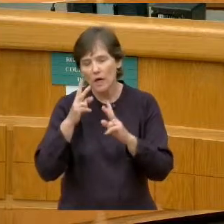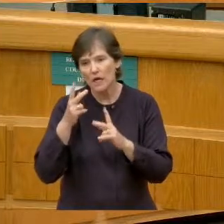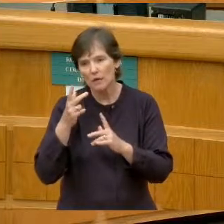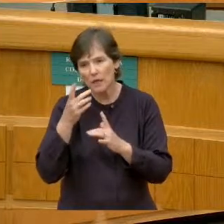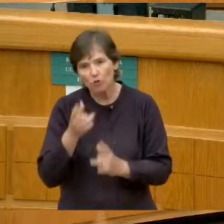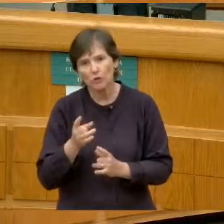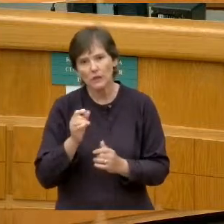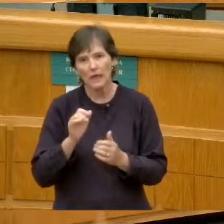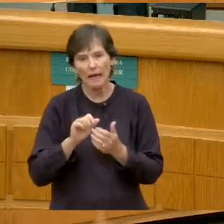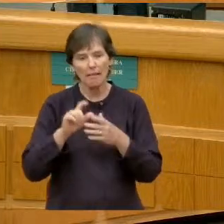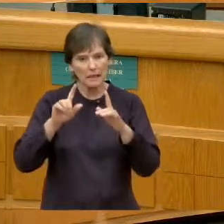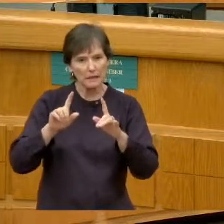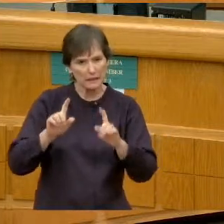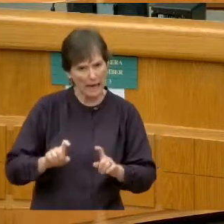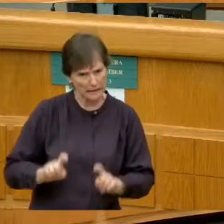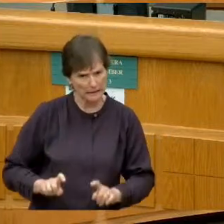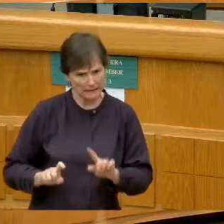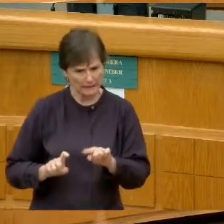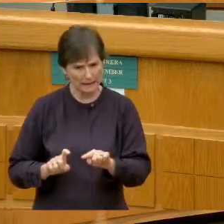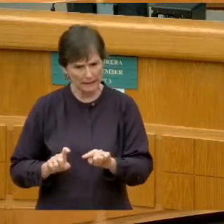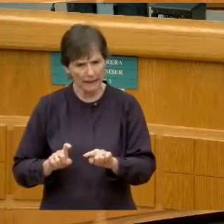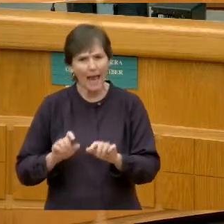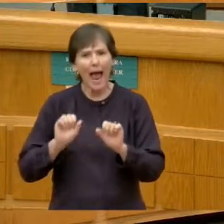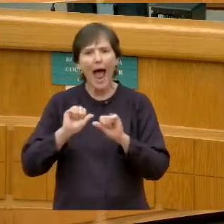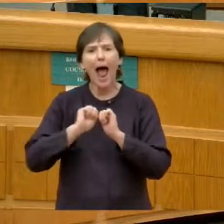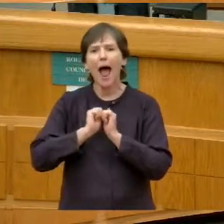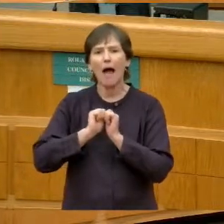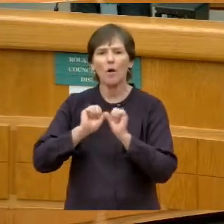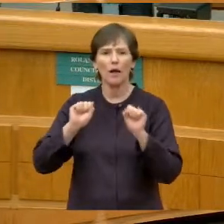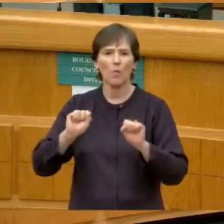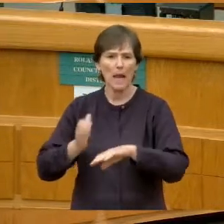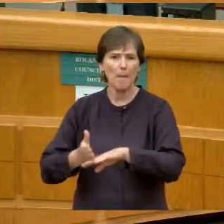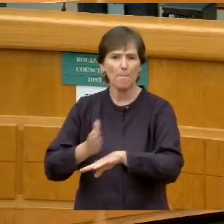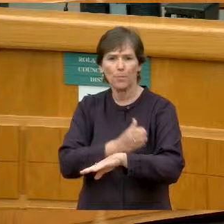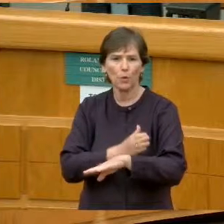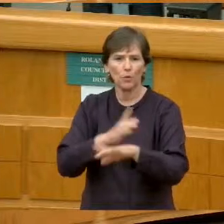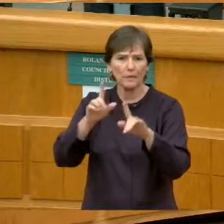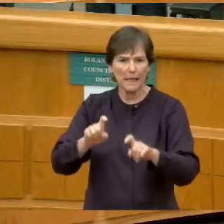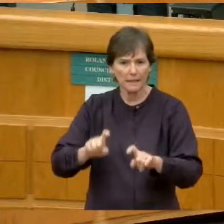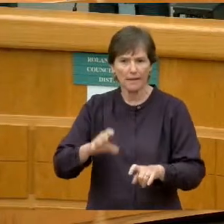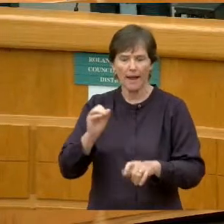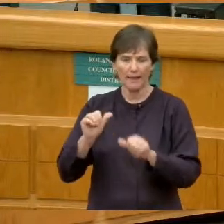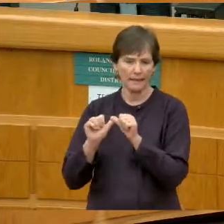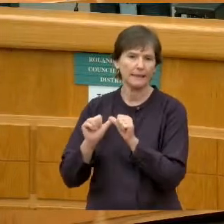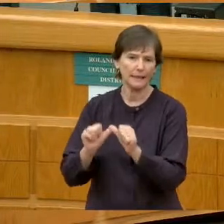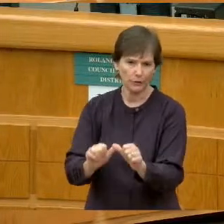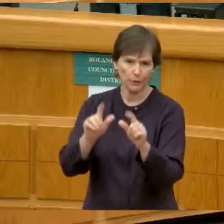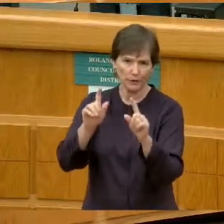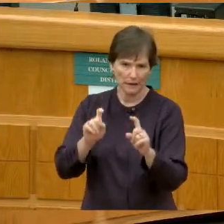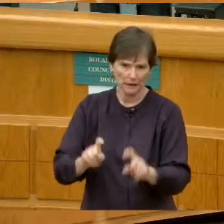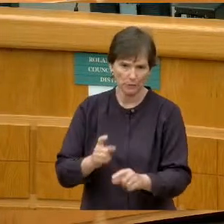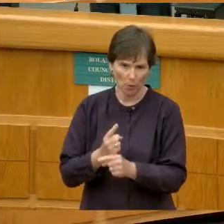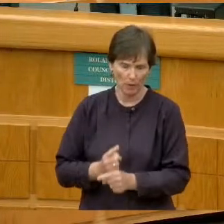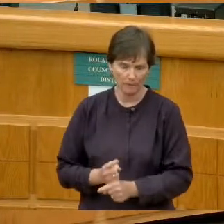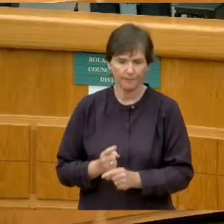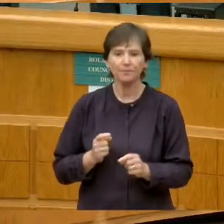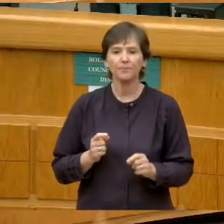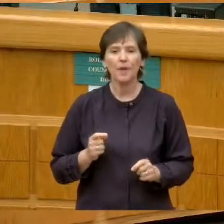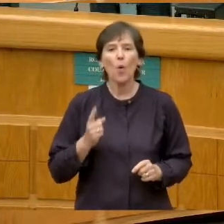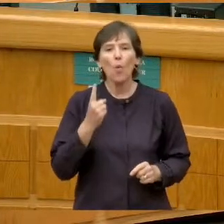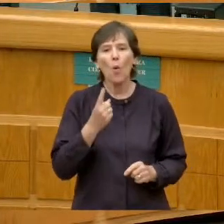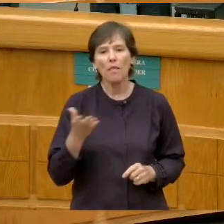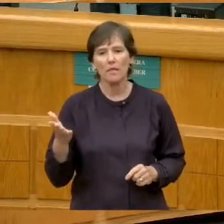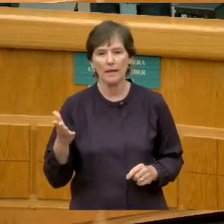and what we can do to improve our testing and keep it going. Well, I have one thing I'd like